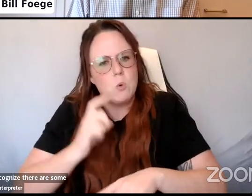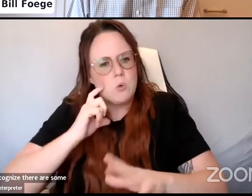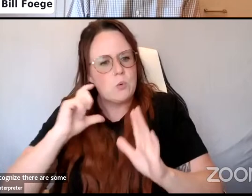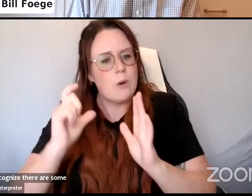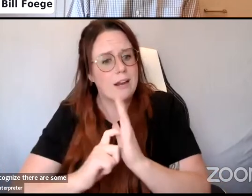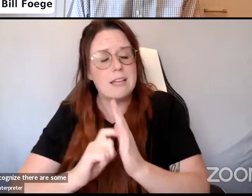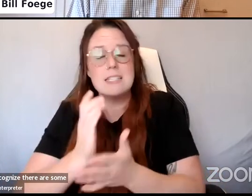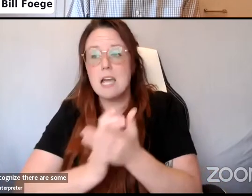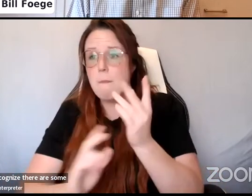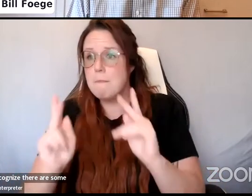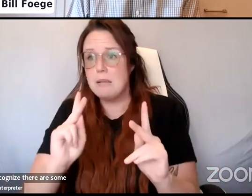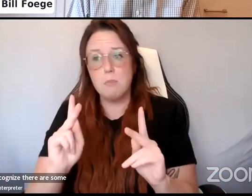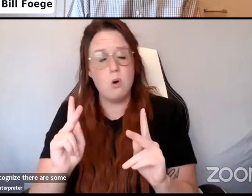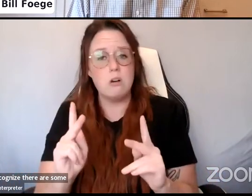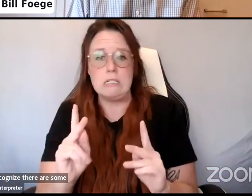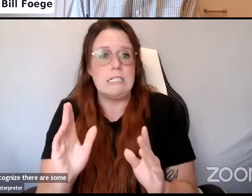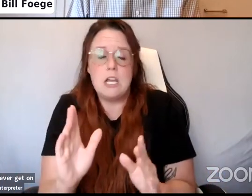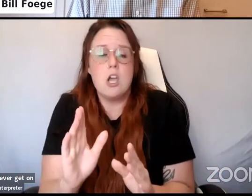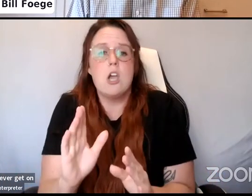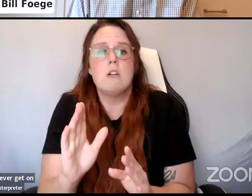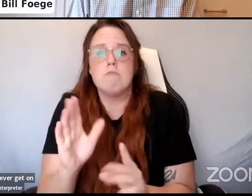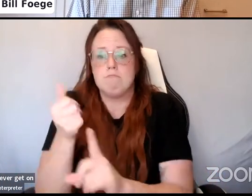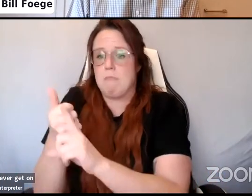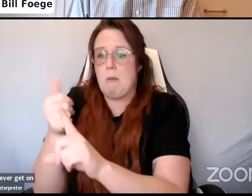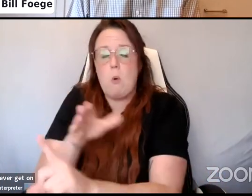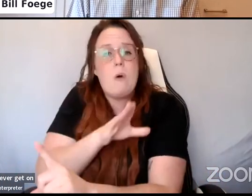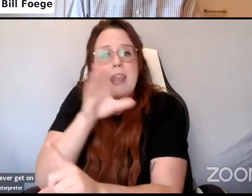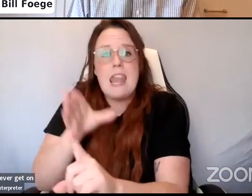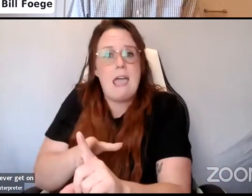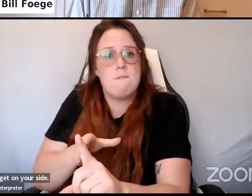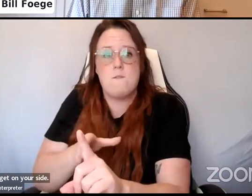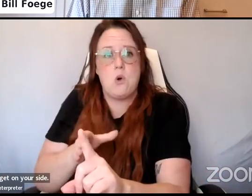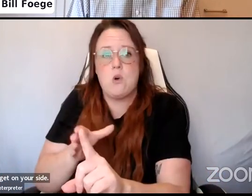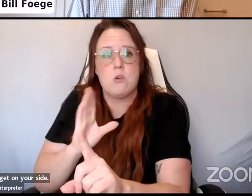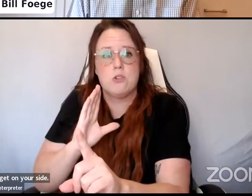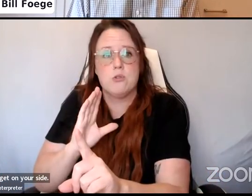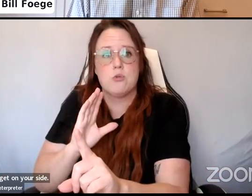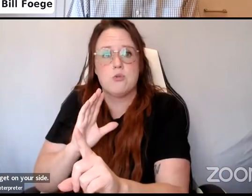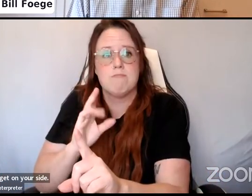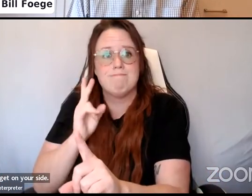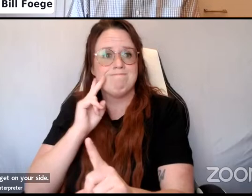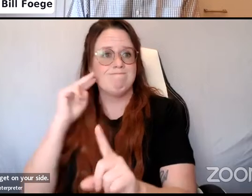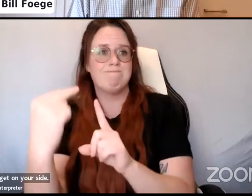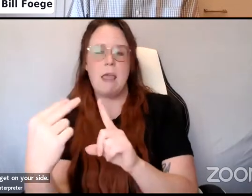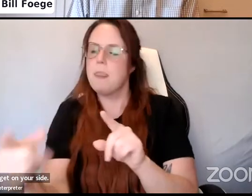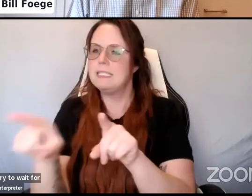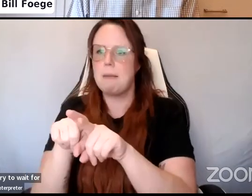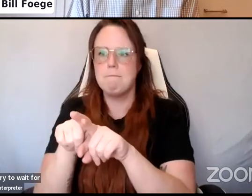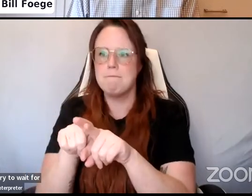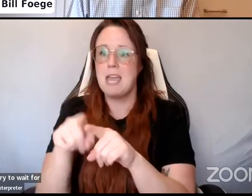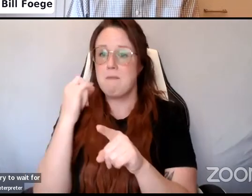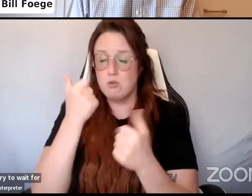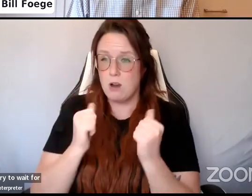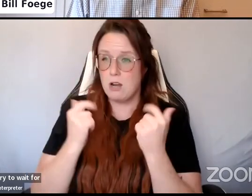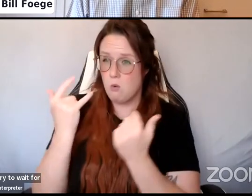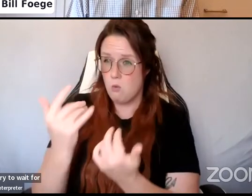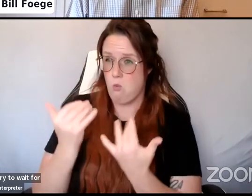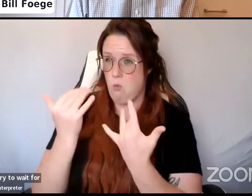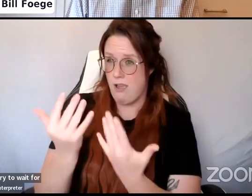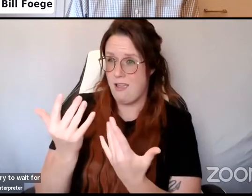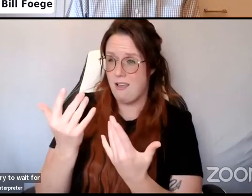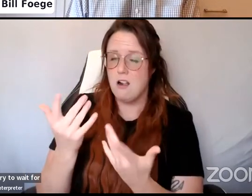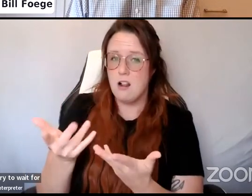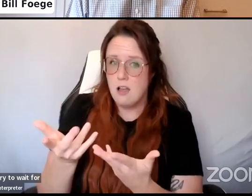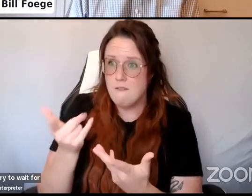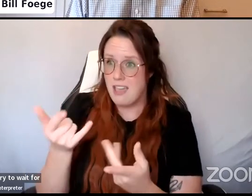people who you will never get on your side and if you continue to try to wait for that to happen um you know